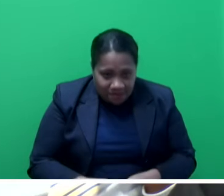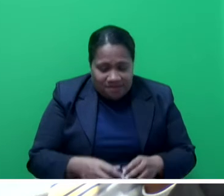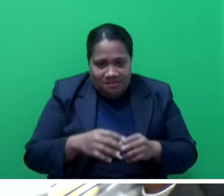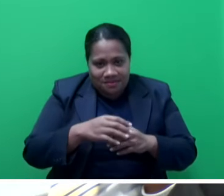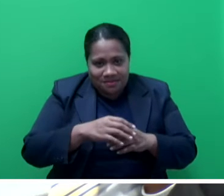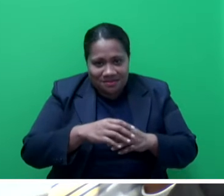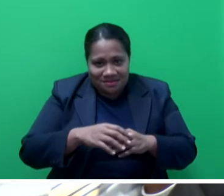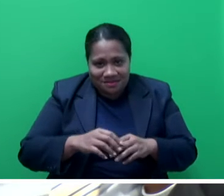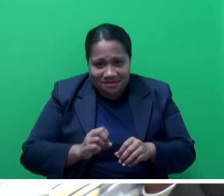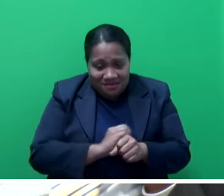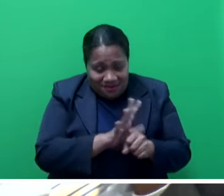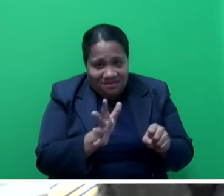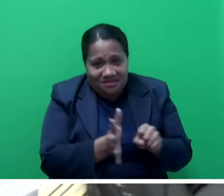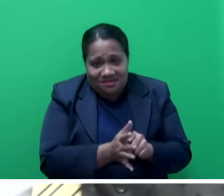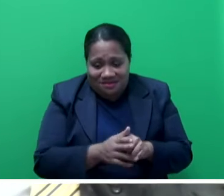is allocated to Fiji